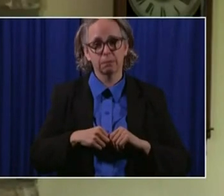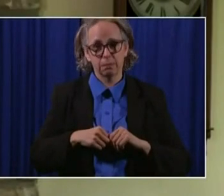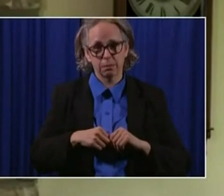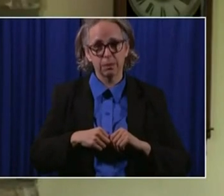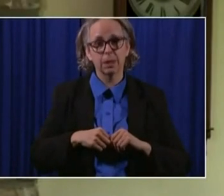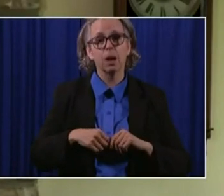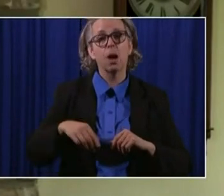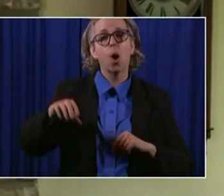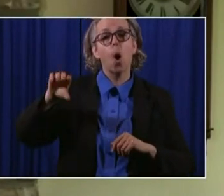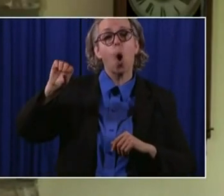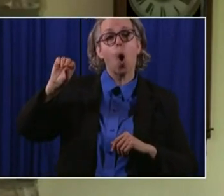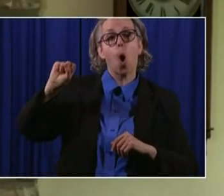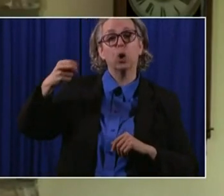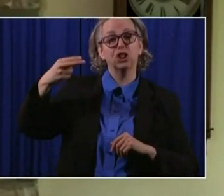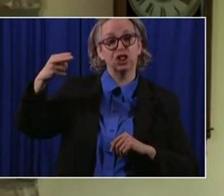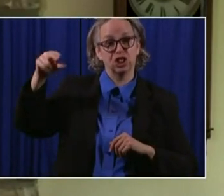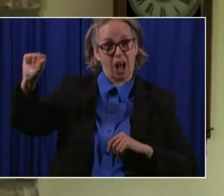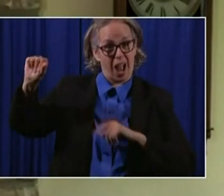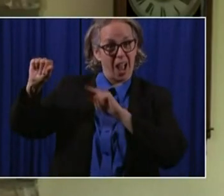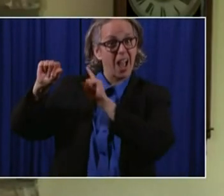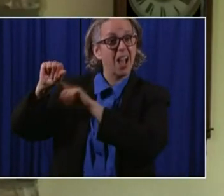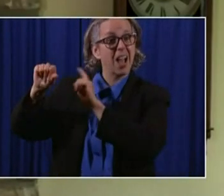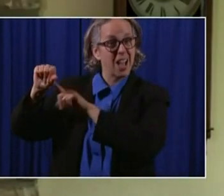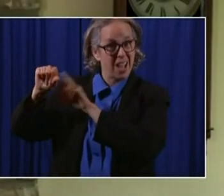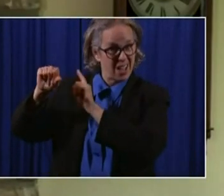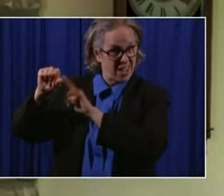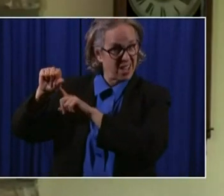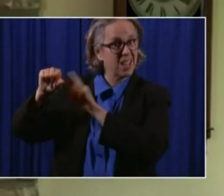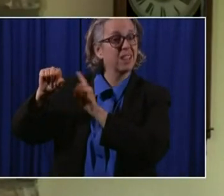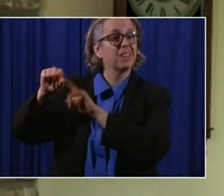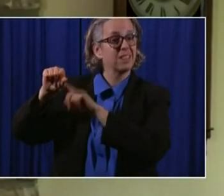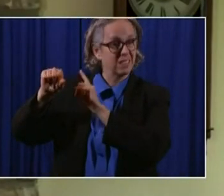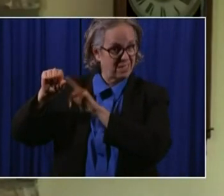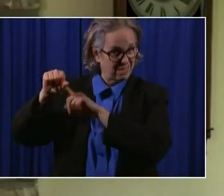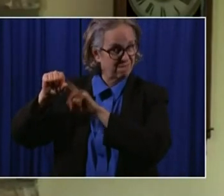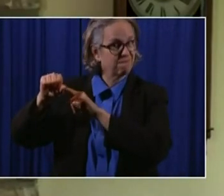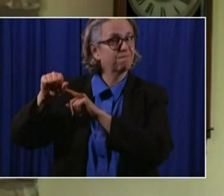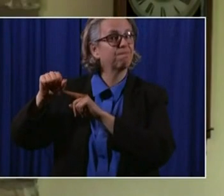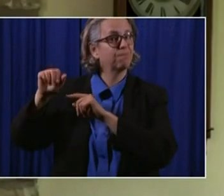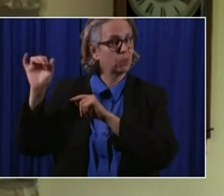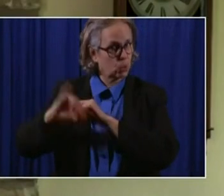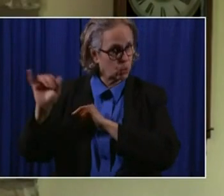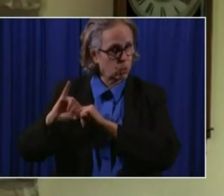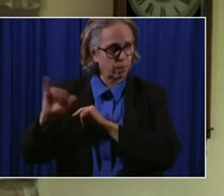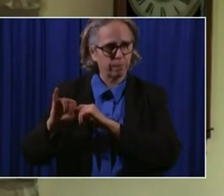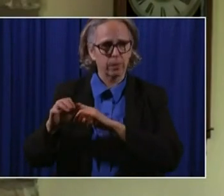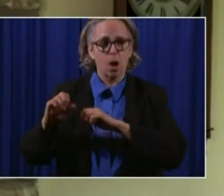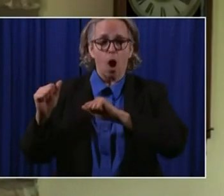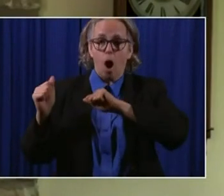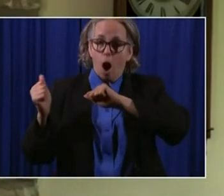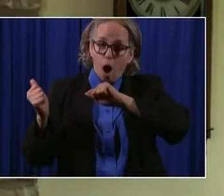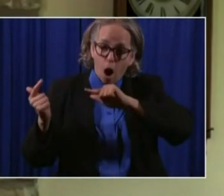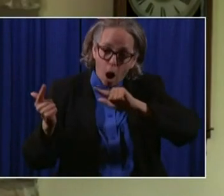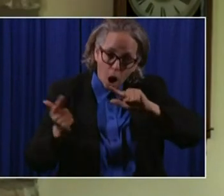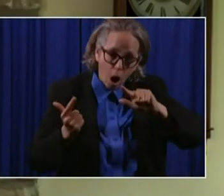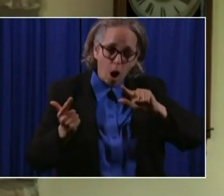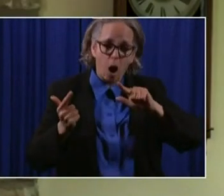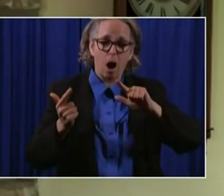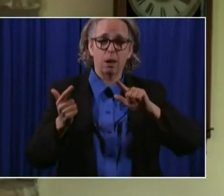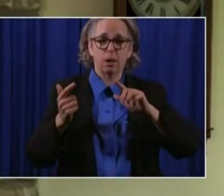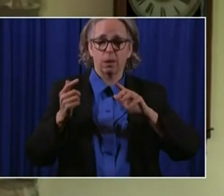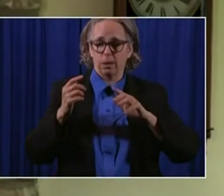High School Athletic Association's umbrella, but any kind of sports, any organized by basically